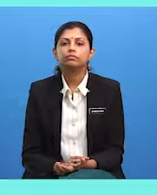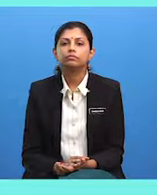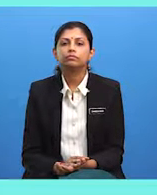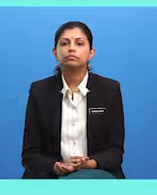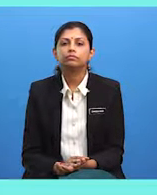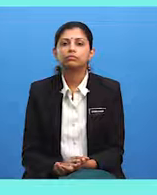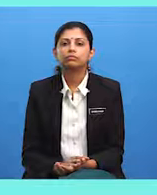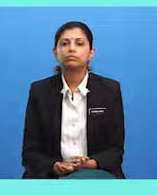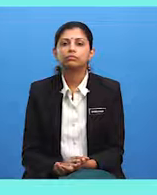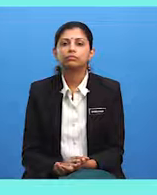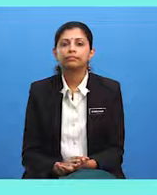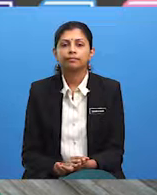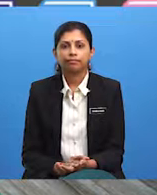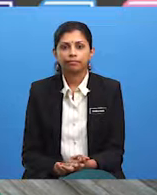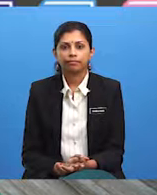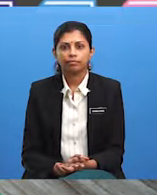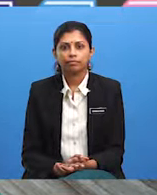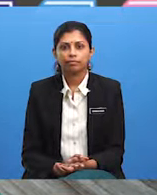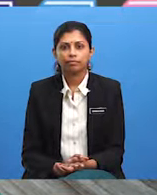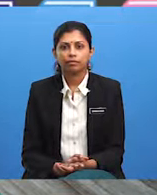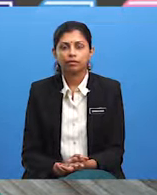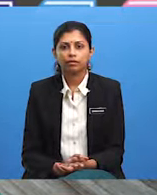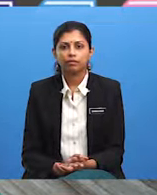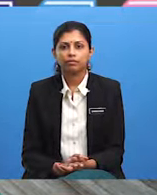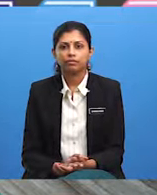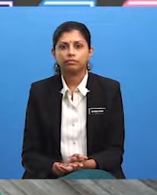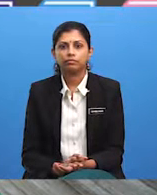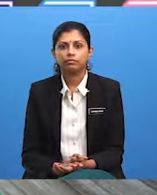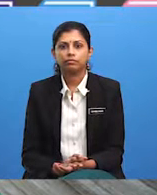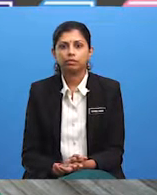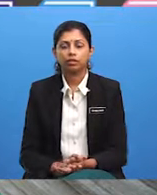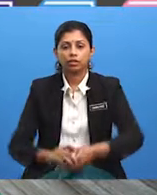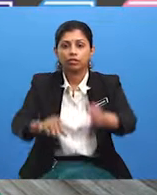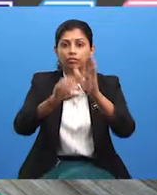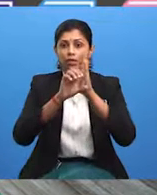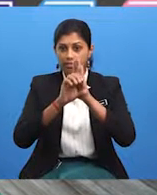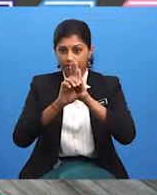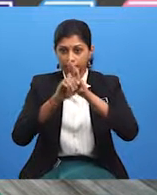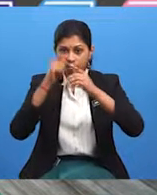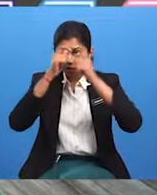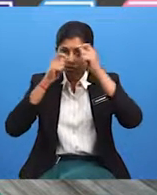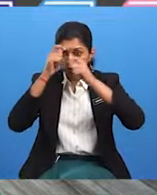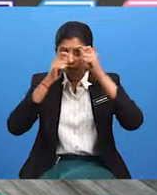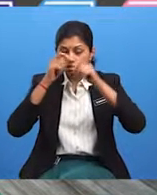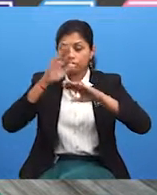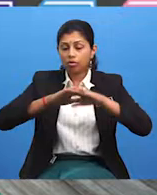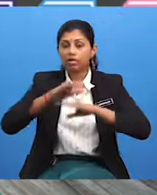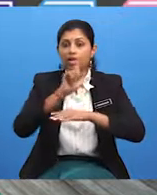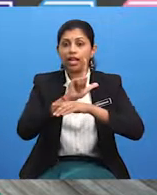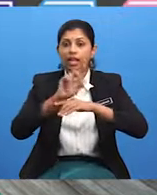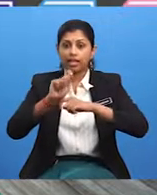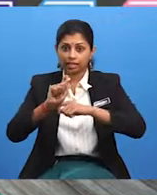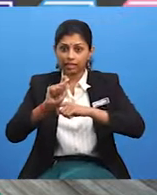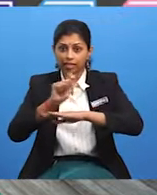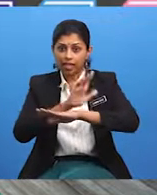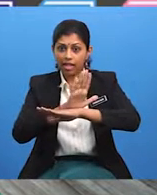of information. Very much like a tourist on the LRT. He's